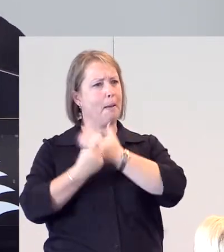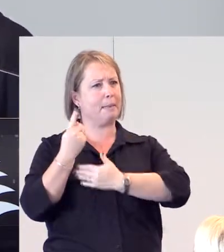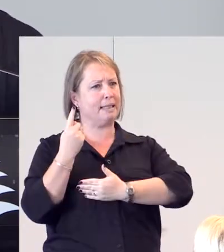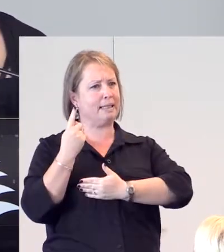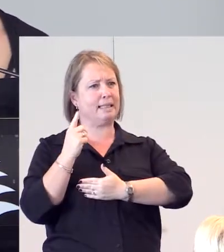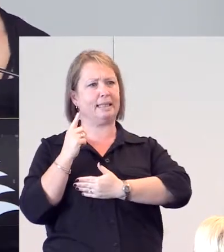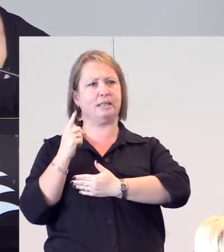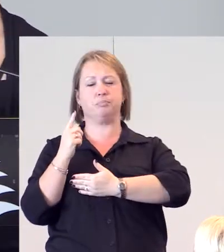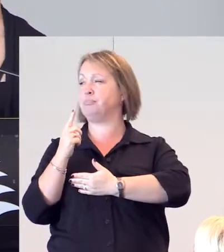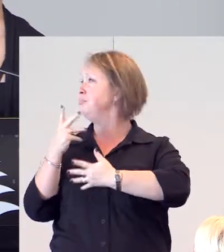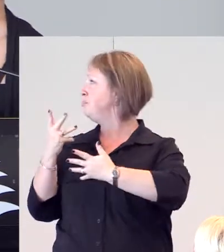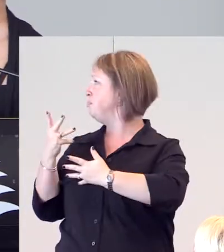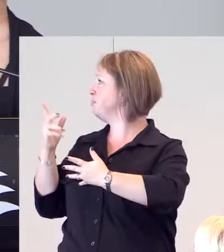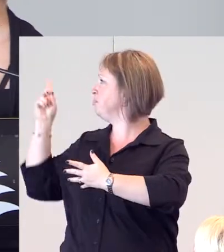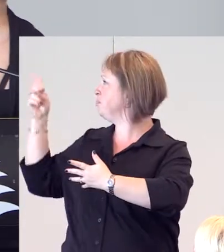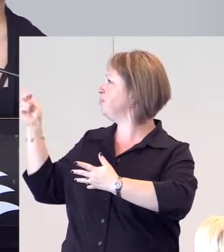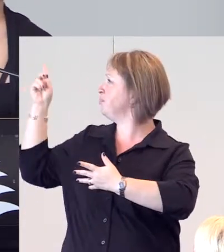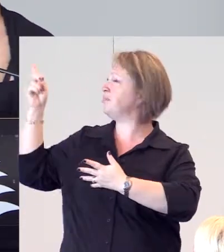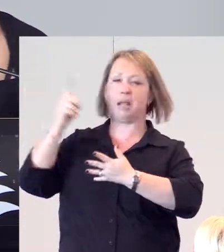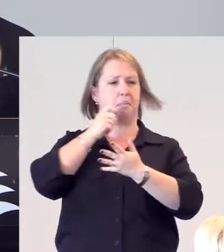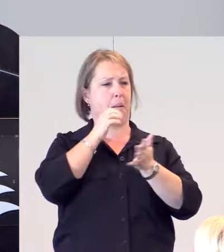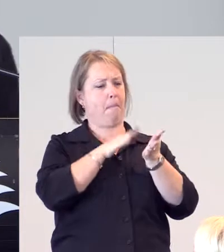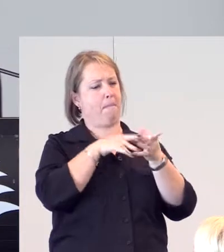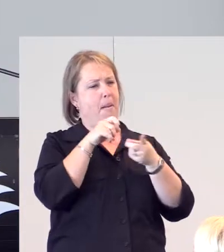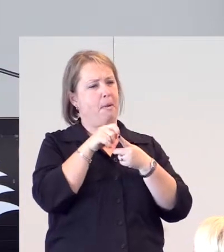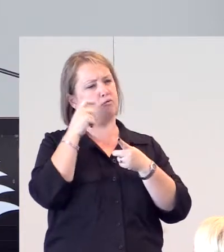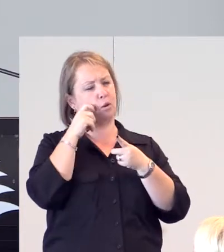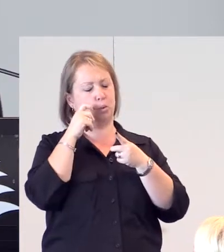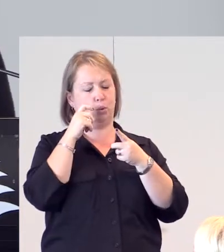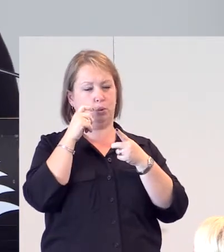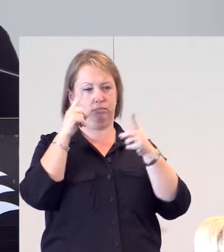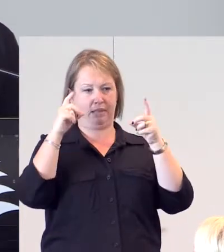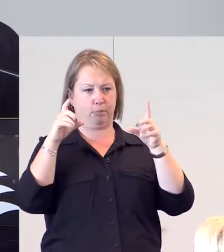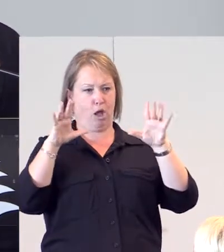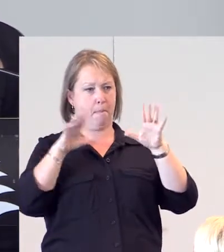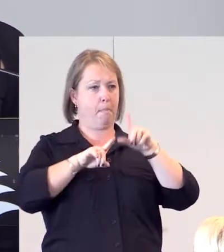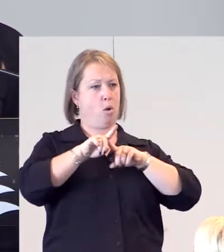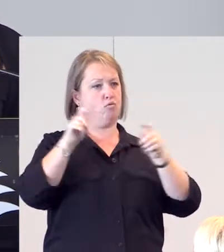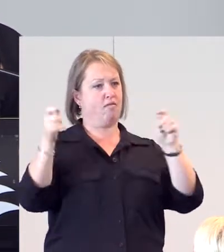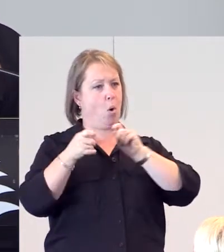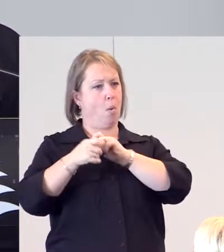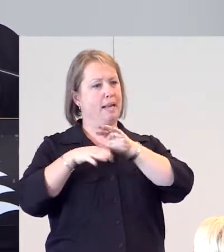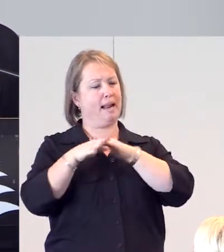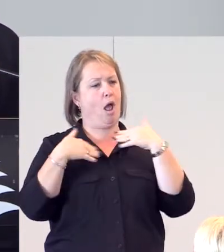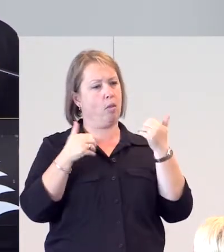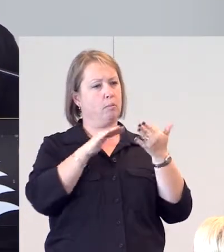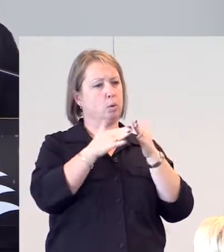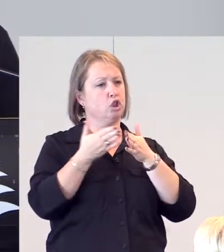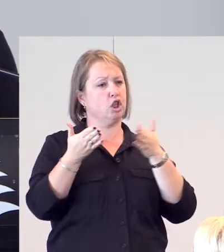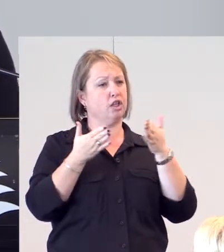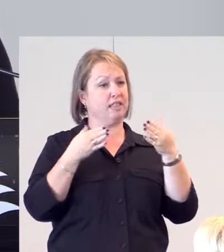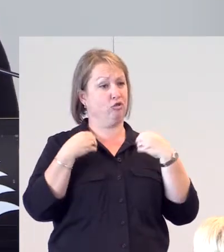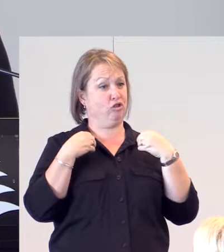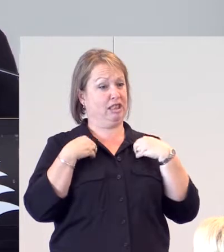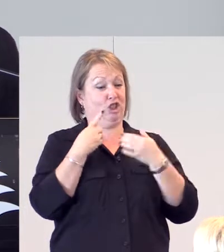map of my attempt at trying to capture most of the main reforms happening and affecting the whole health and community services industry just